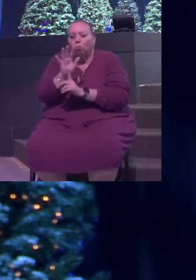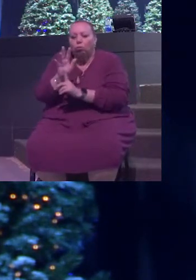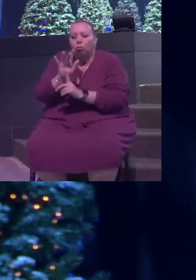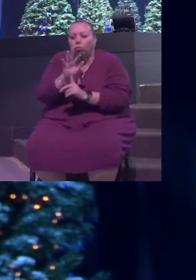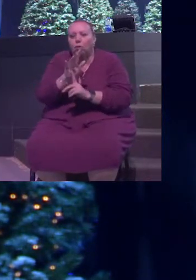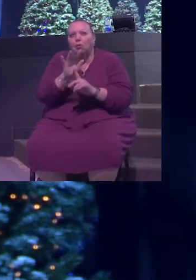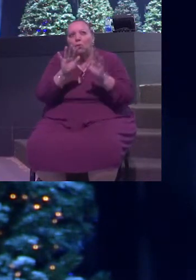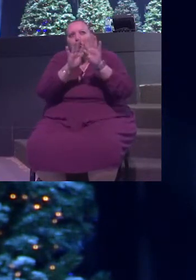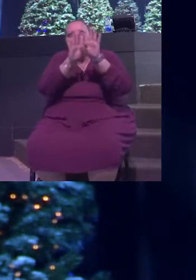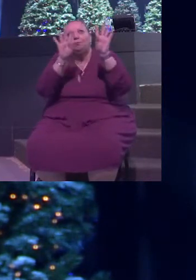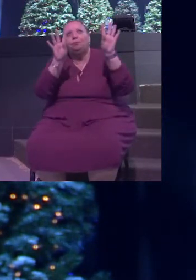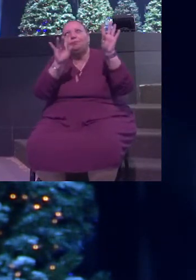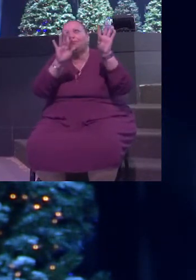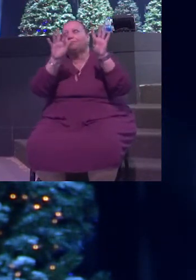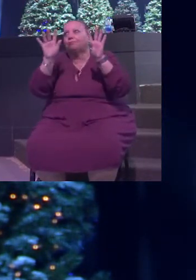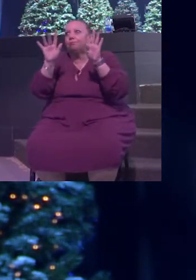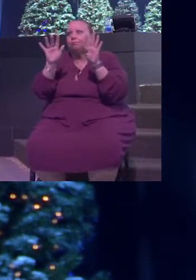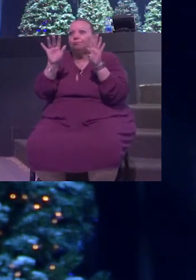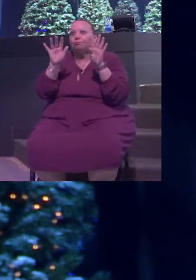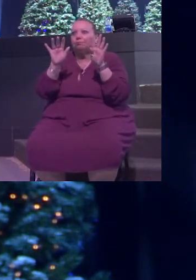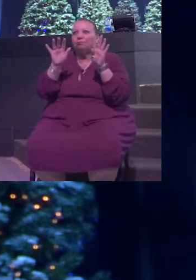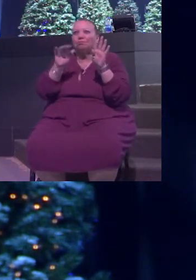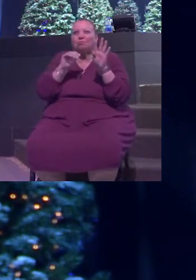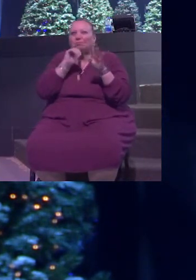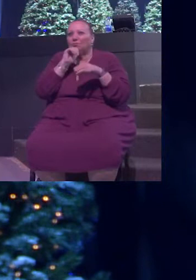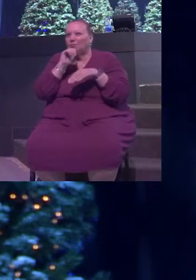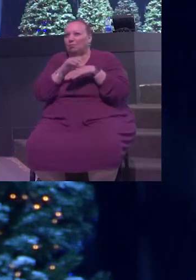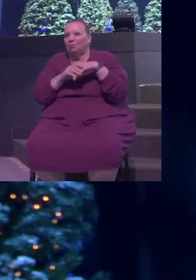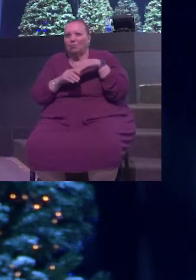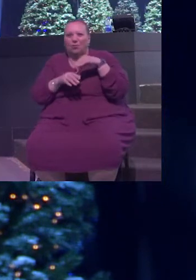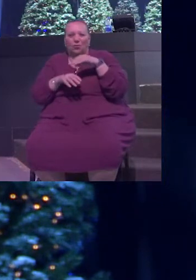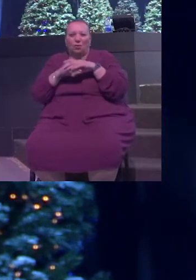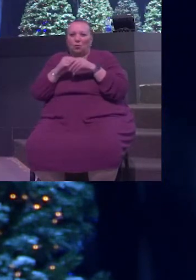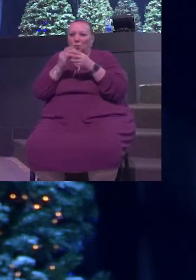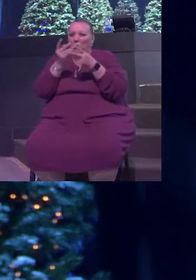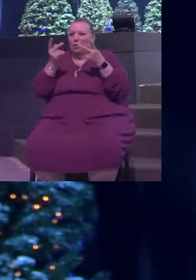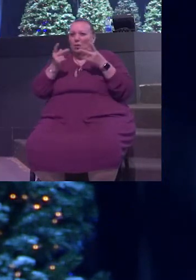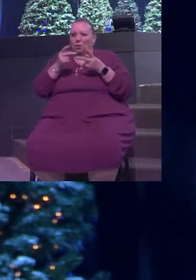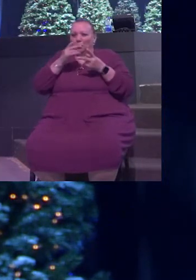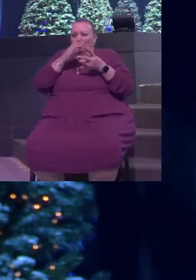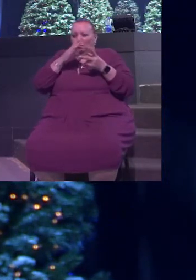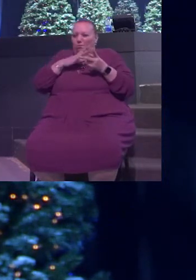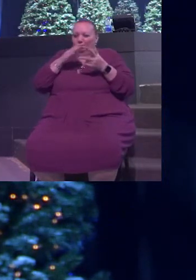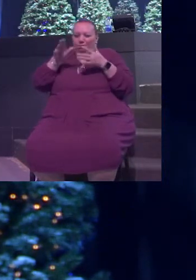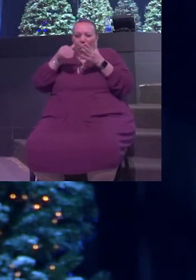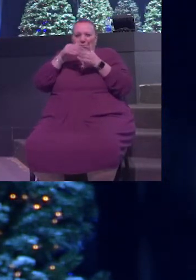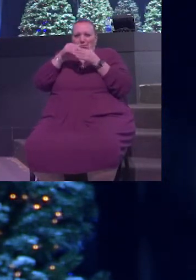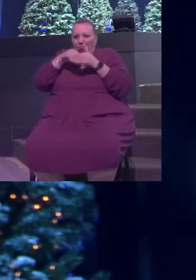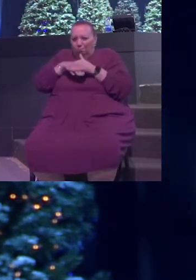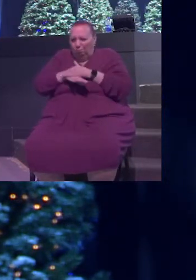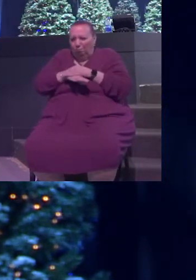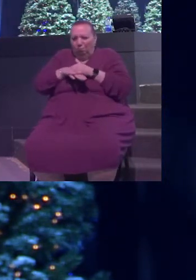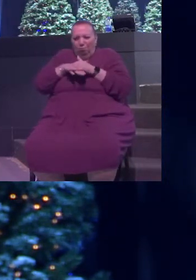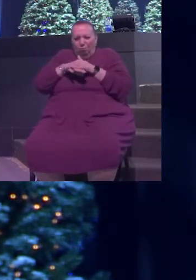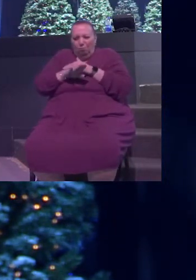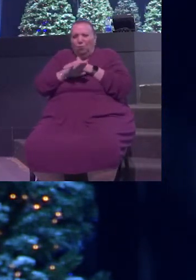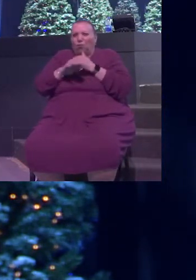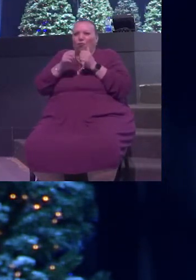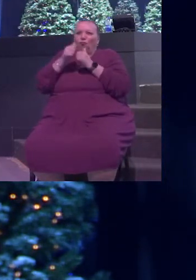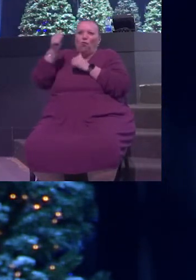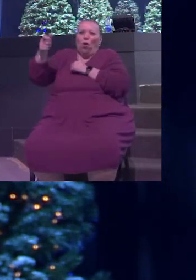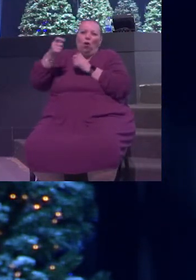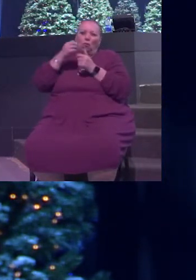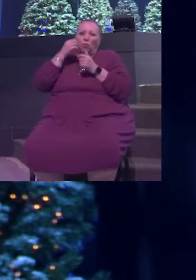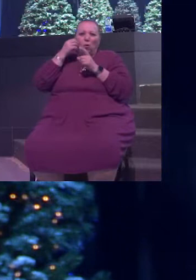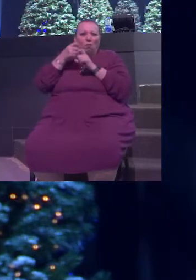on the walls, a disquieting place for a woman in the throes of childbirth, far from home, from